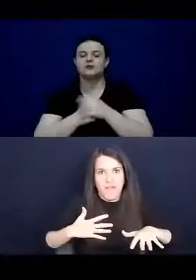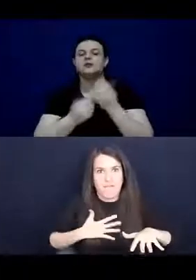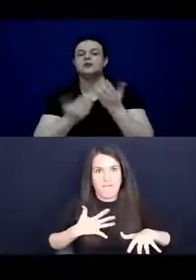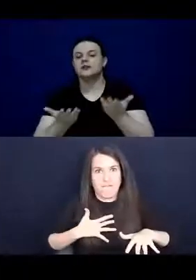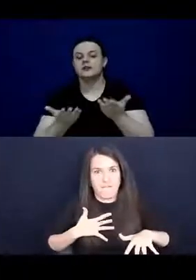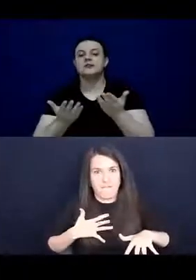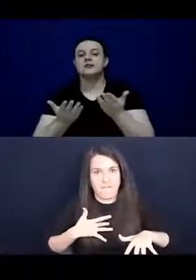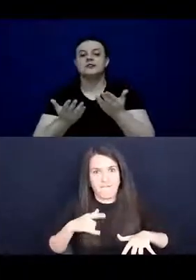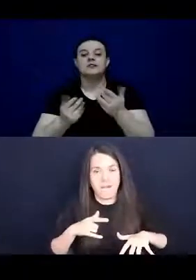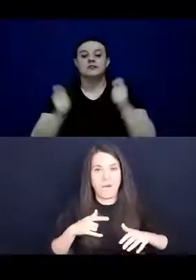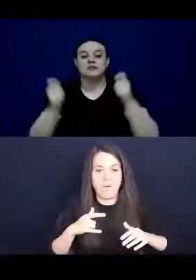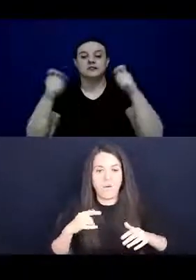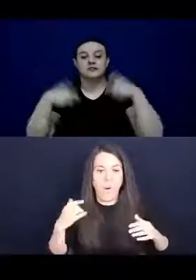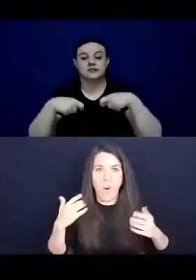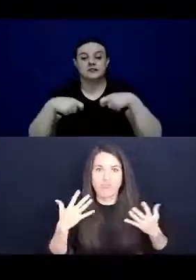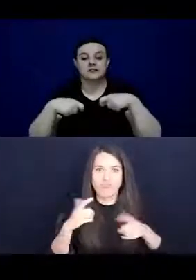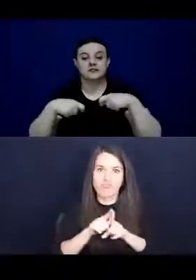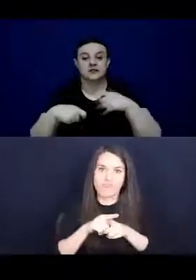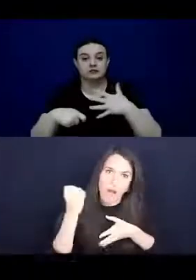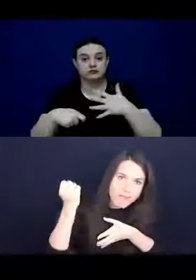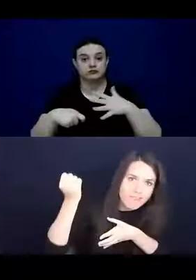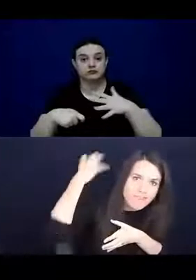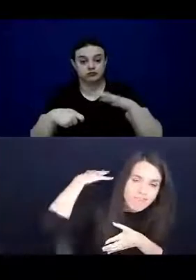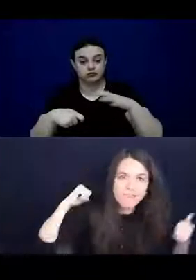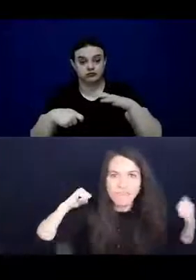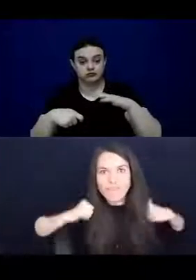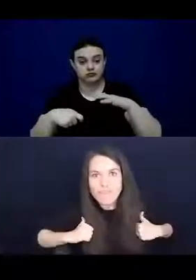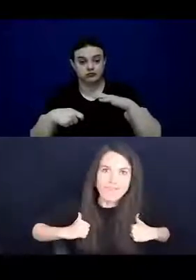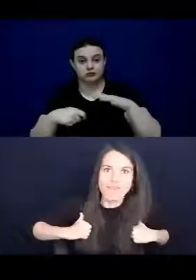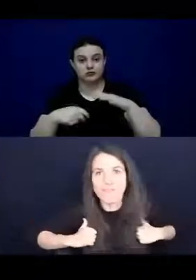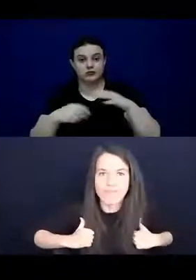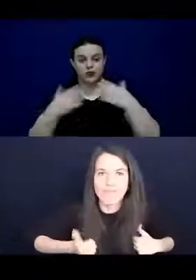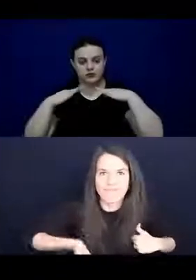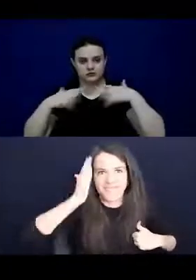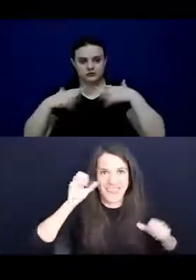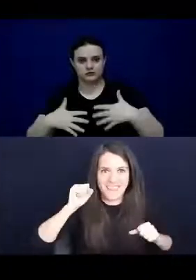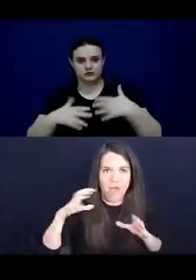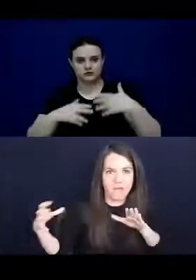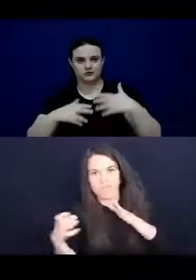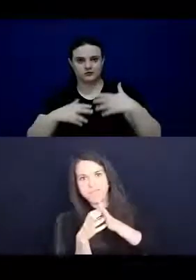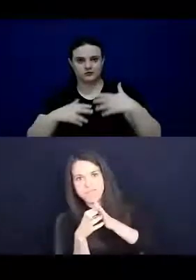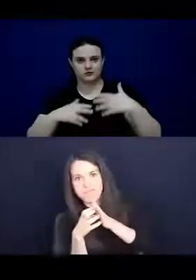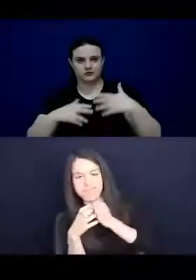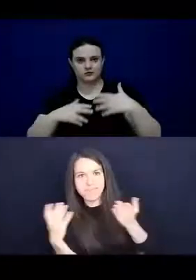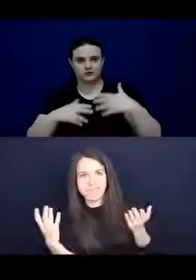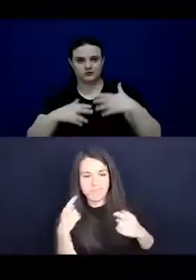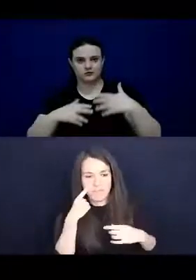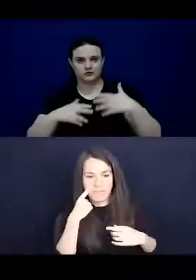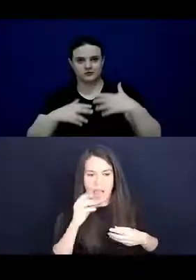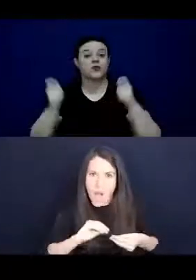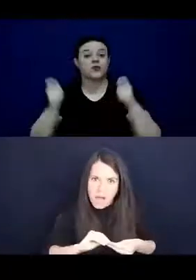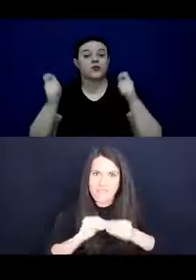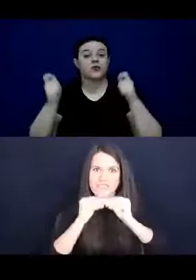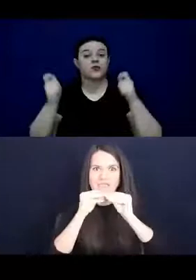completely portable wearable devices that create particular constraints on people, but that also the sort of platform that we're developing can